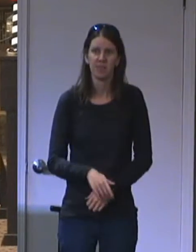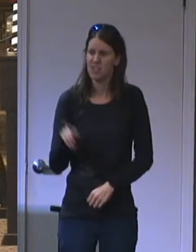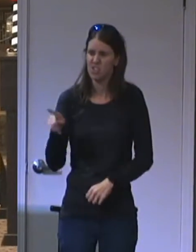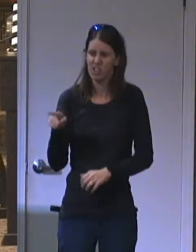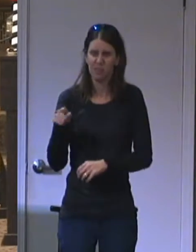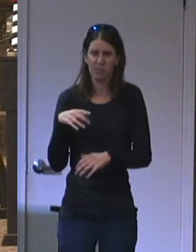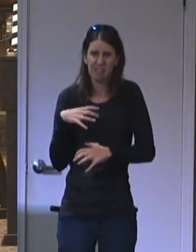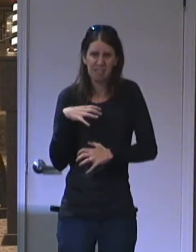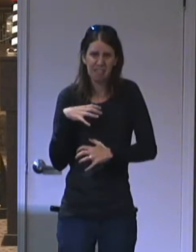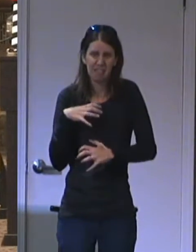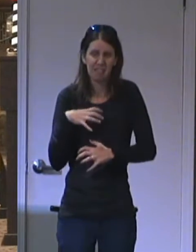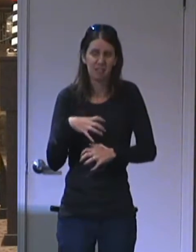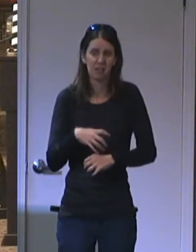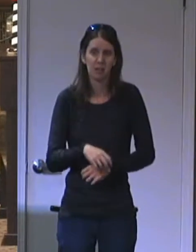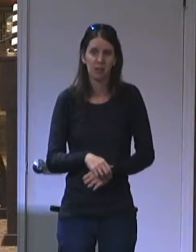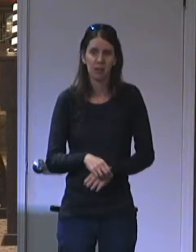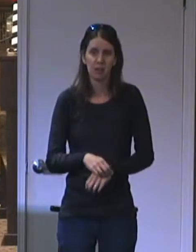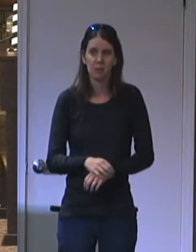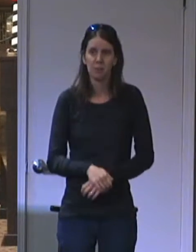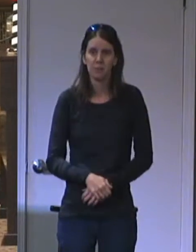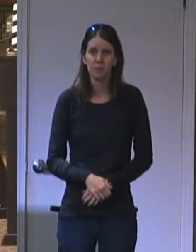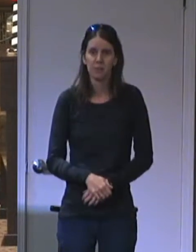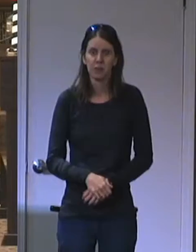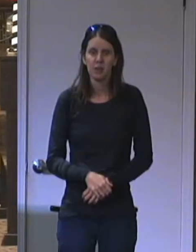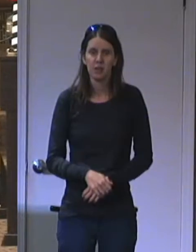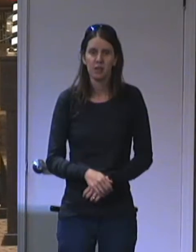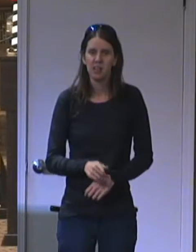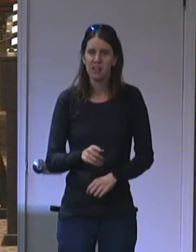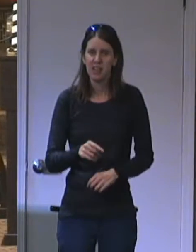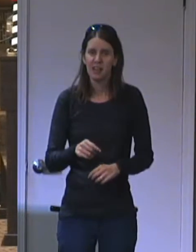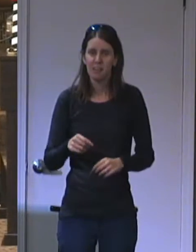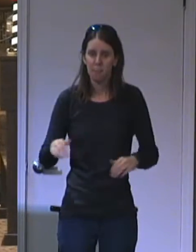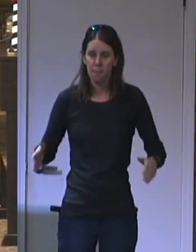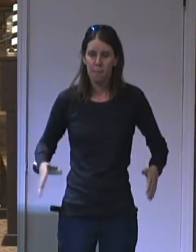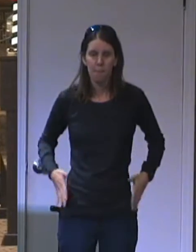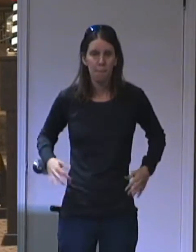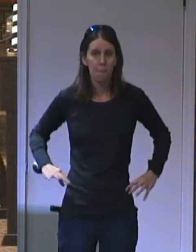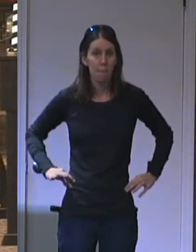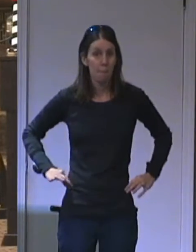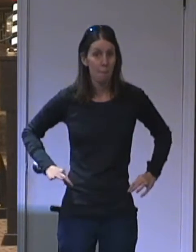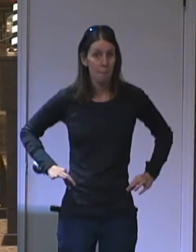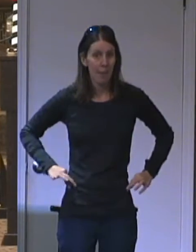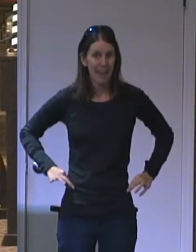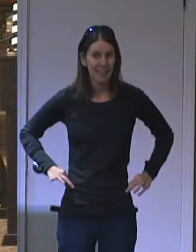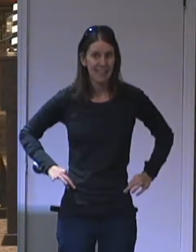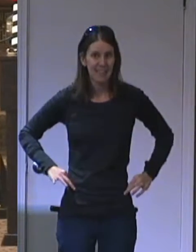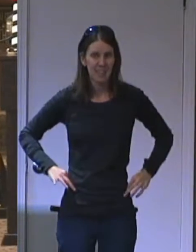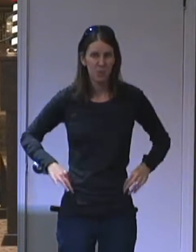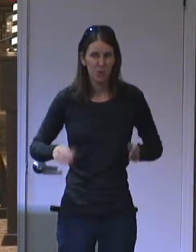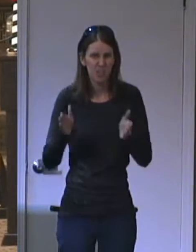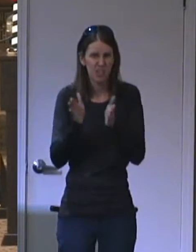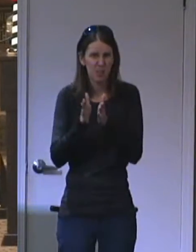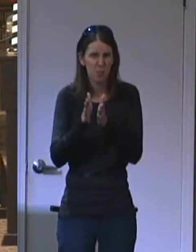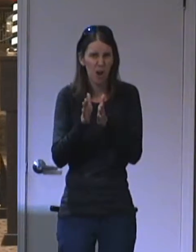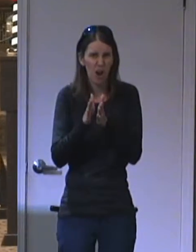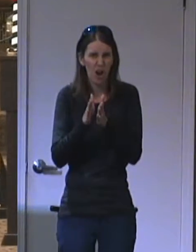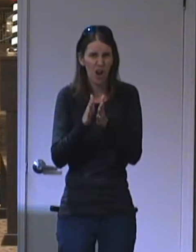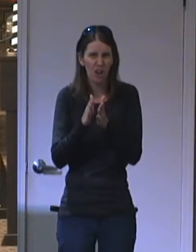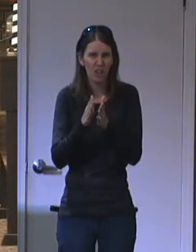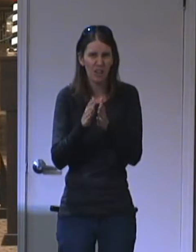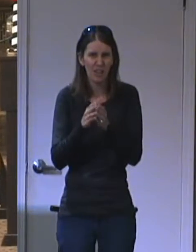He was freezing. Had these really light, like a sweatpant kind of thing, only it was